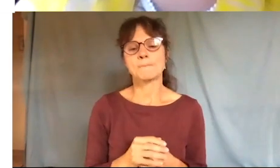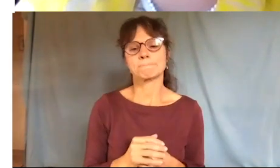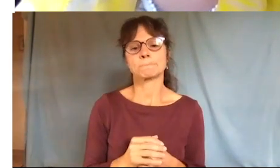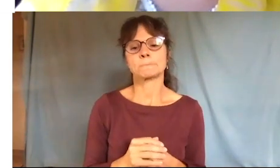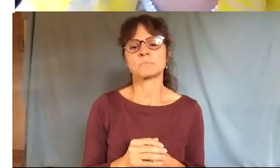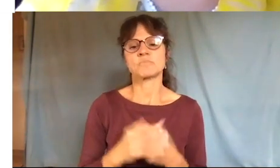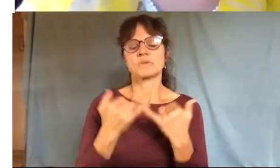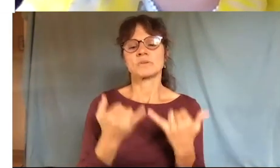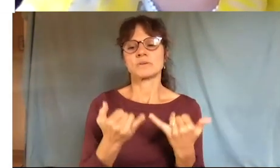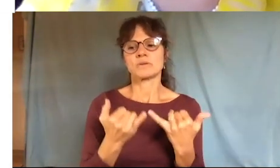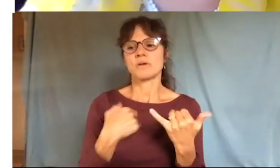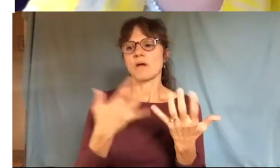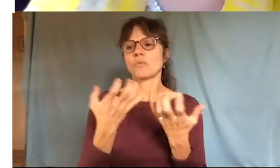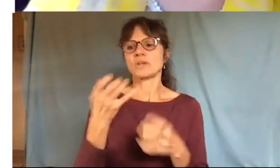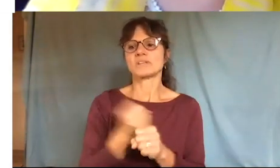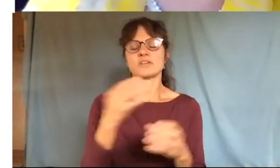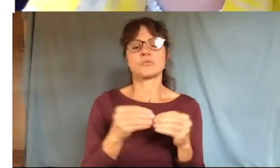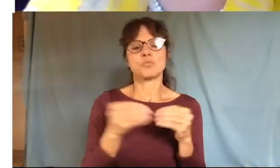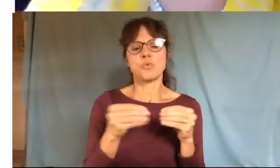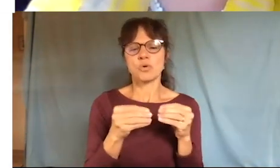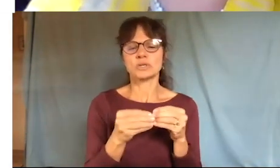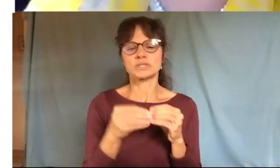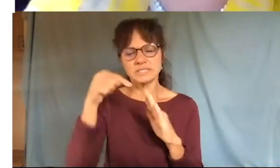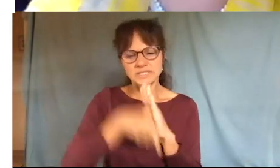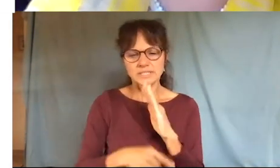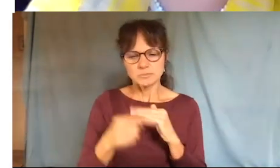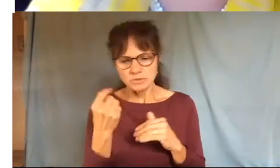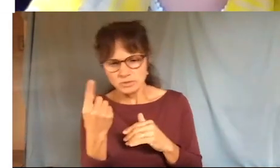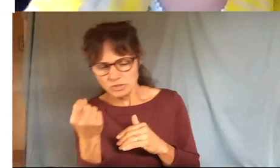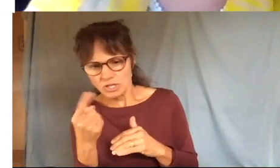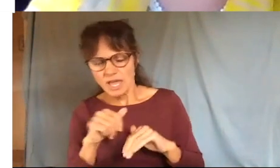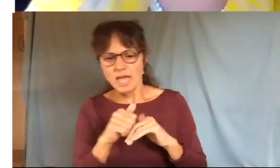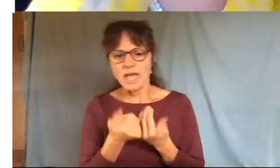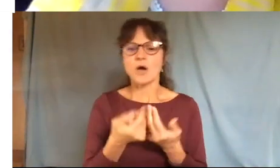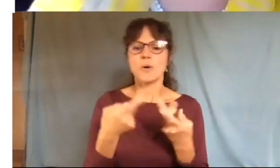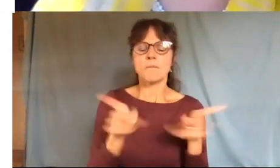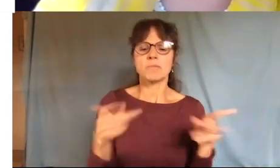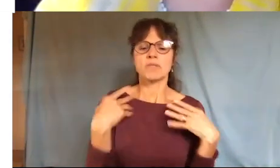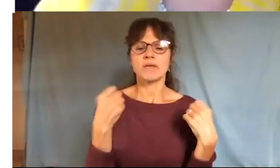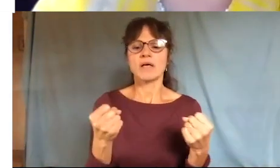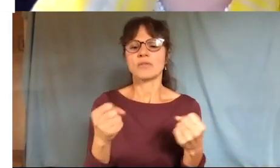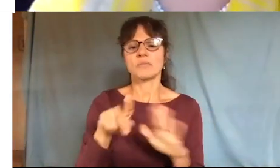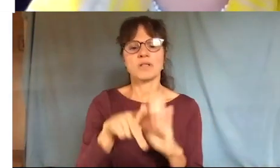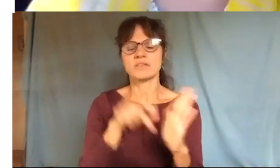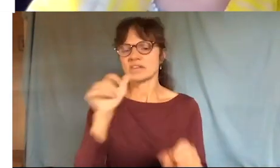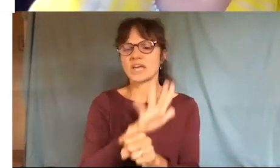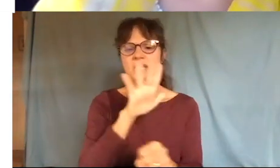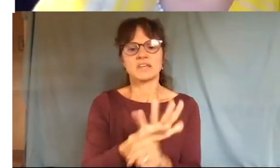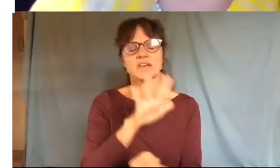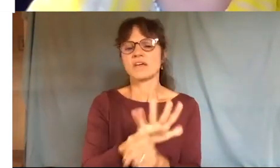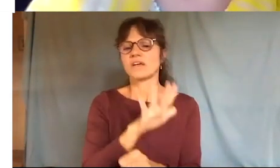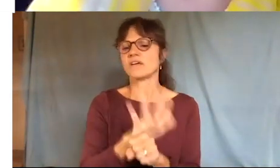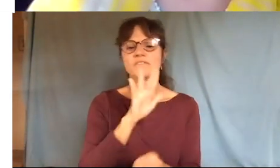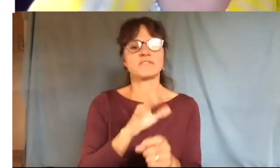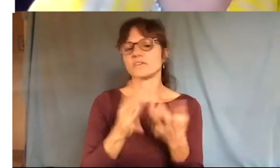So I want to take a closer look at the way public health policy alone isn't sufficient enough to mitigate the massive